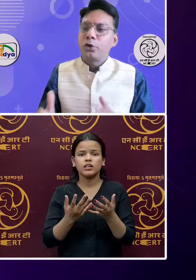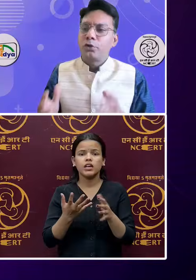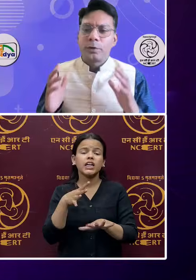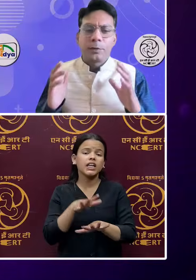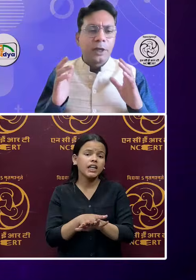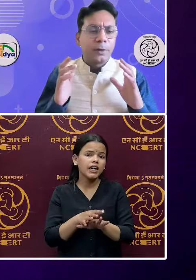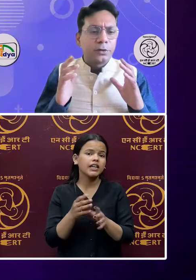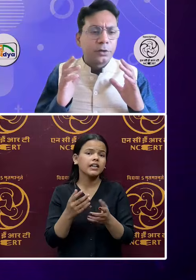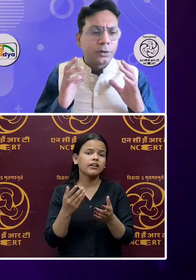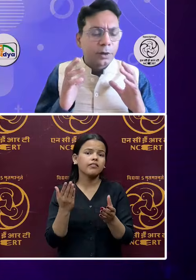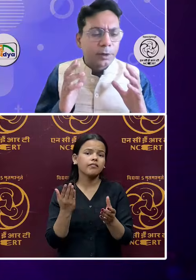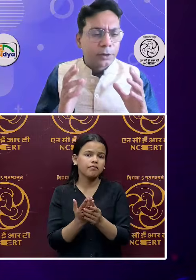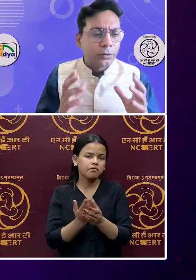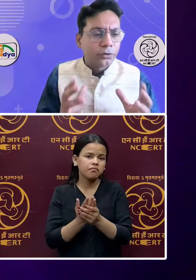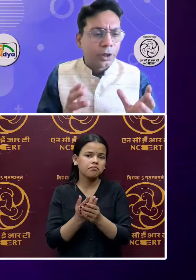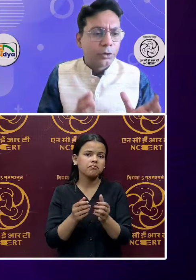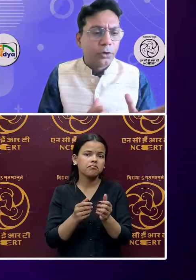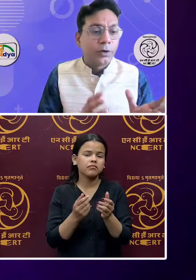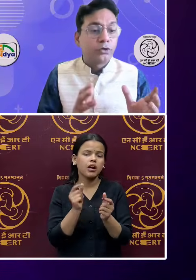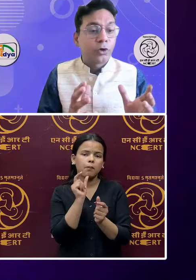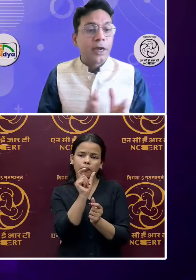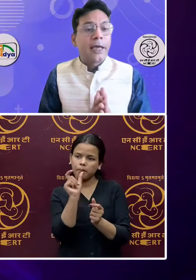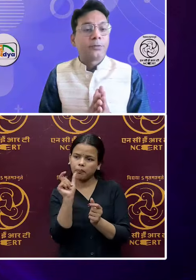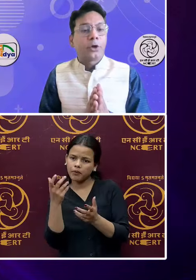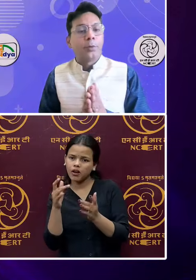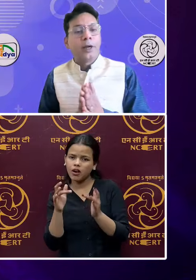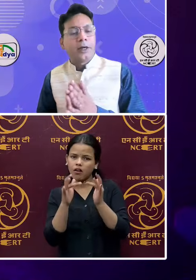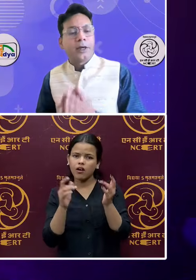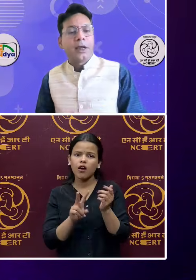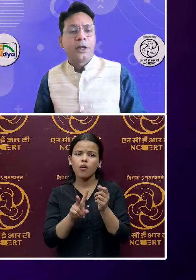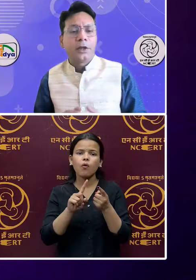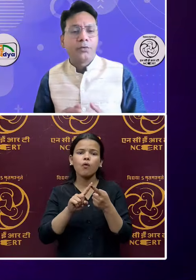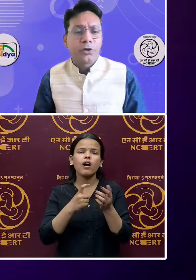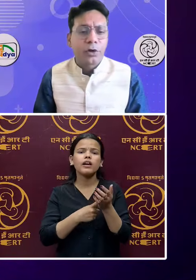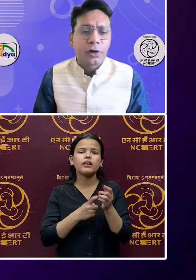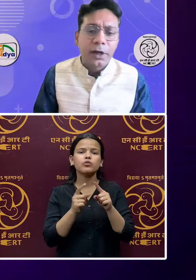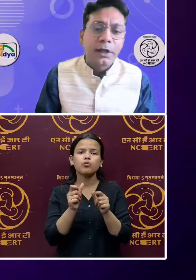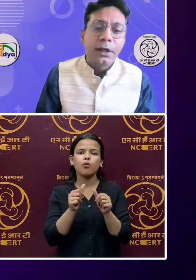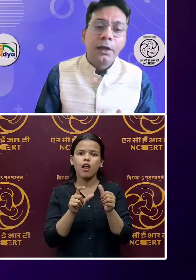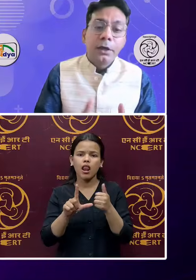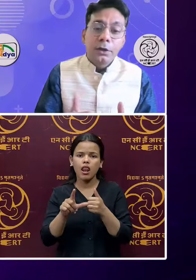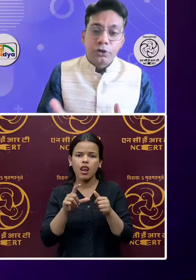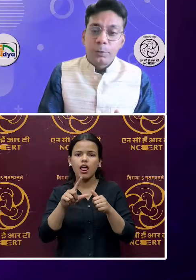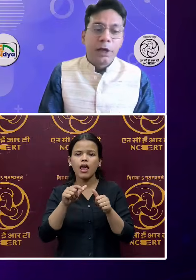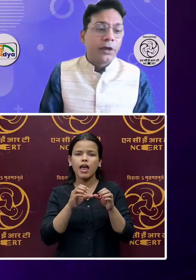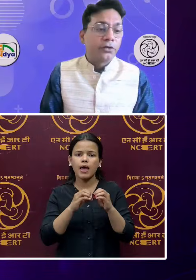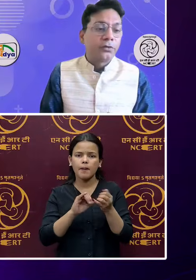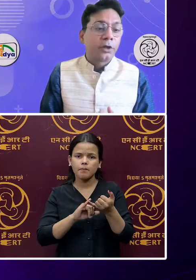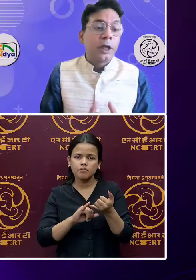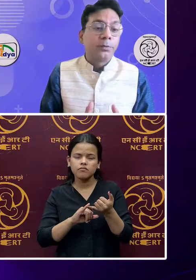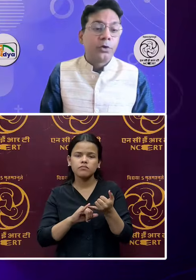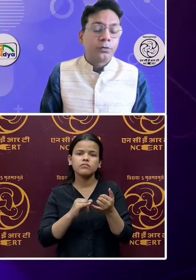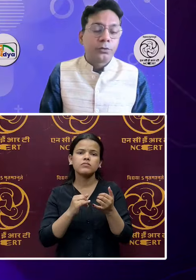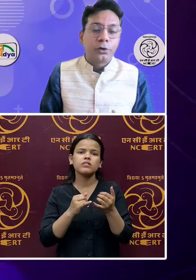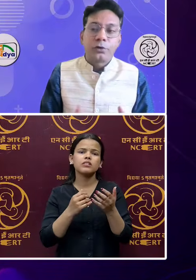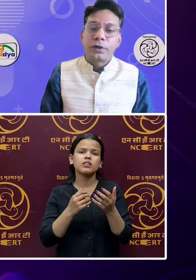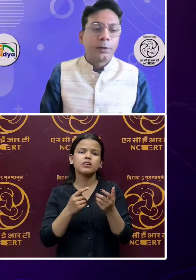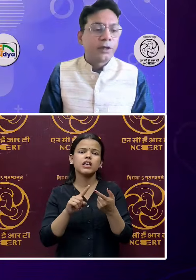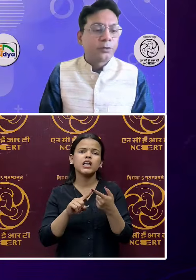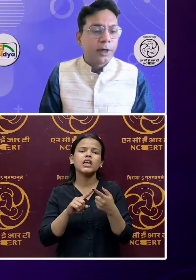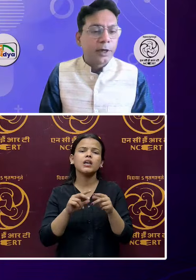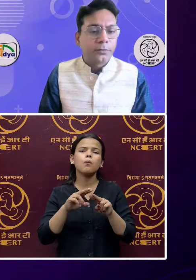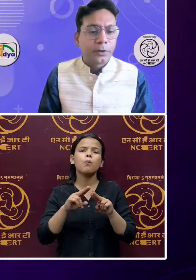interactive audio. You will be able to see, virtual labs, augmented reality, virtual reality, simulations,